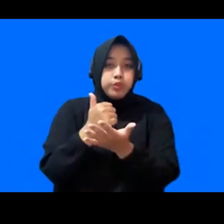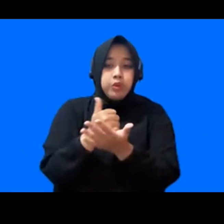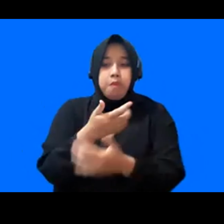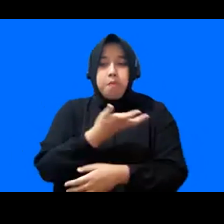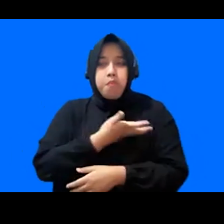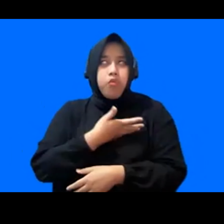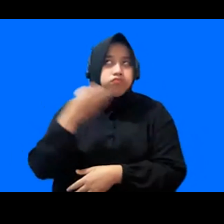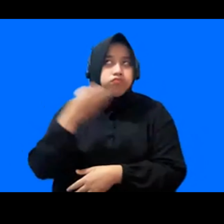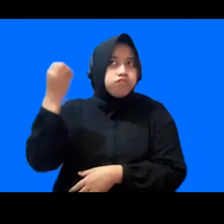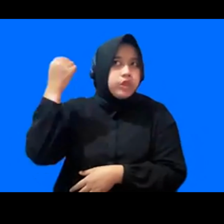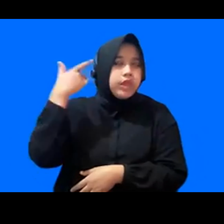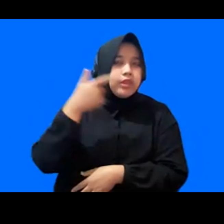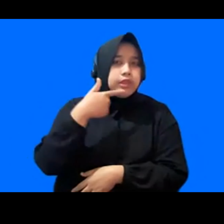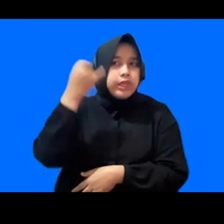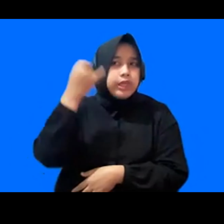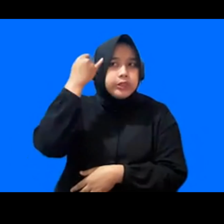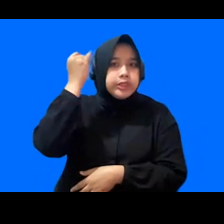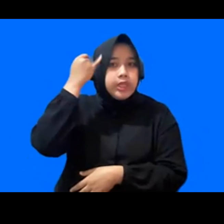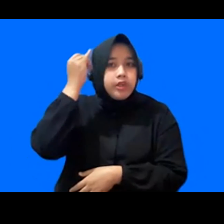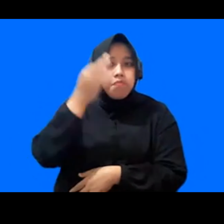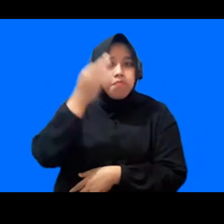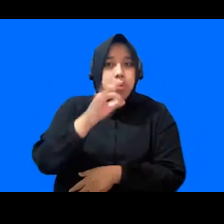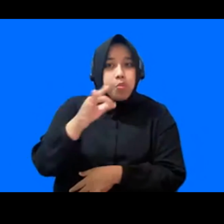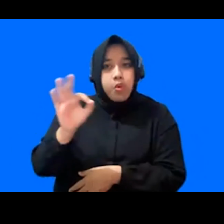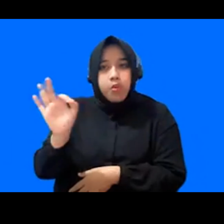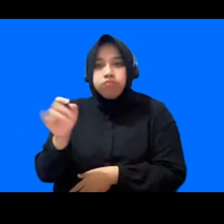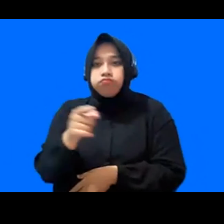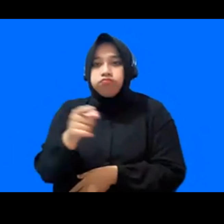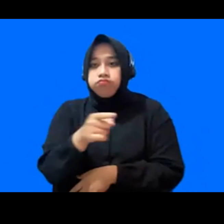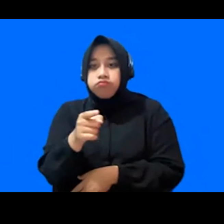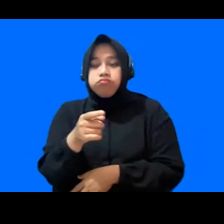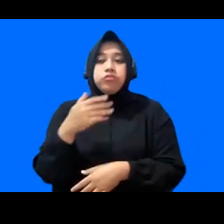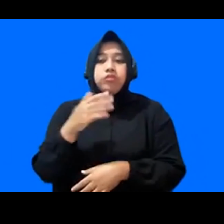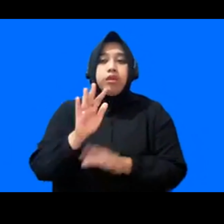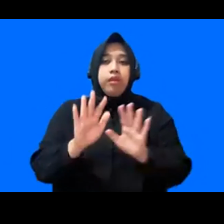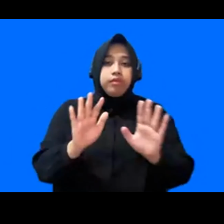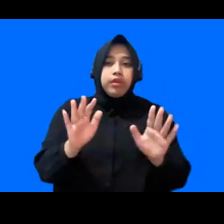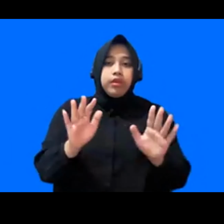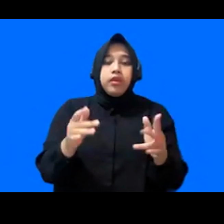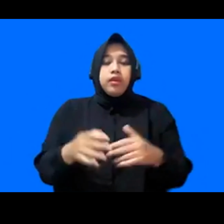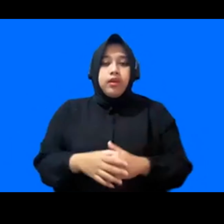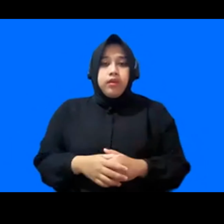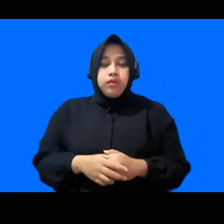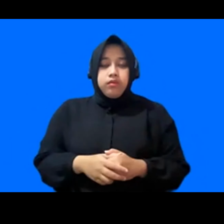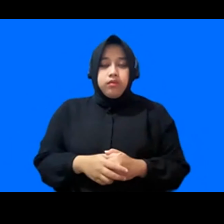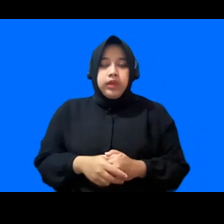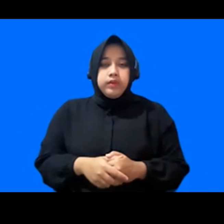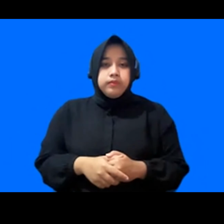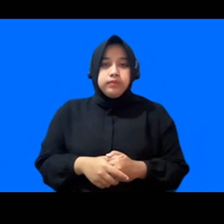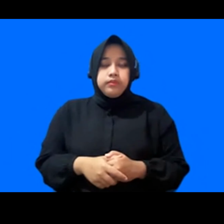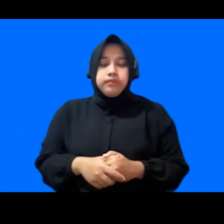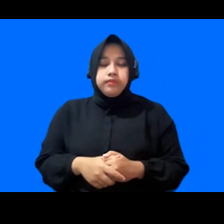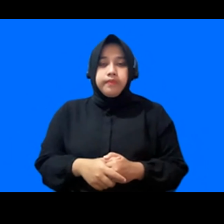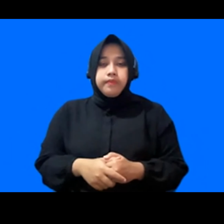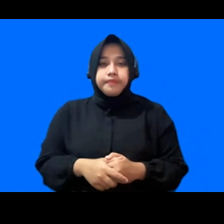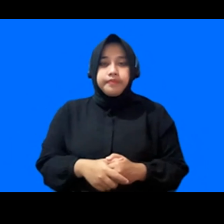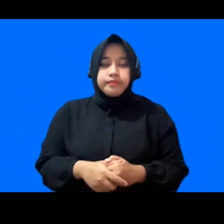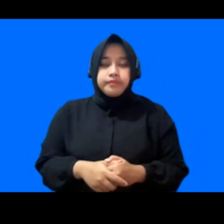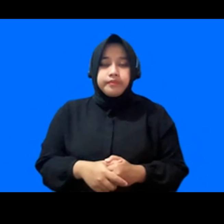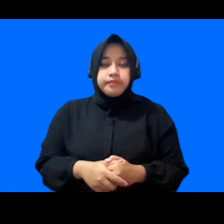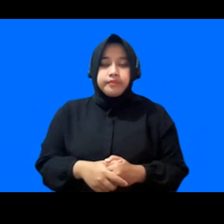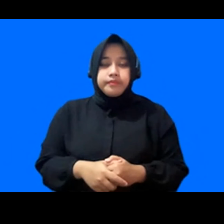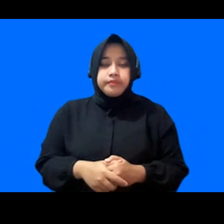can be replicated and scaled up in the region. So with that very brief introduction, I wish everybody a really stimulating